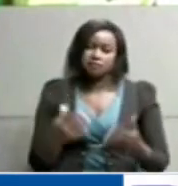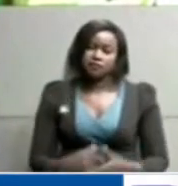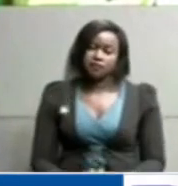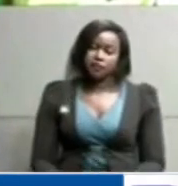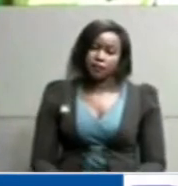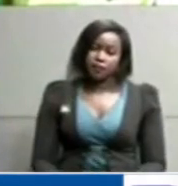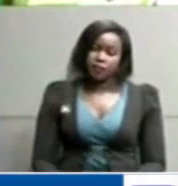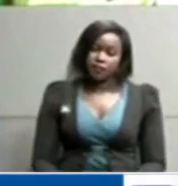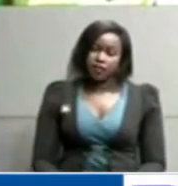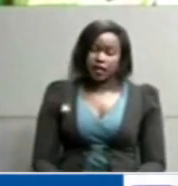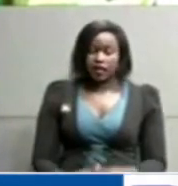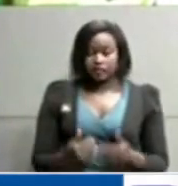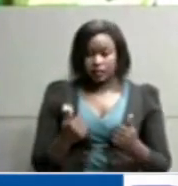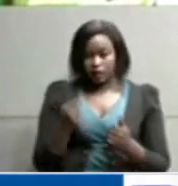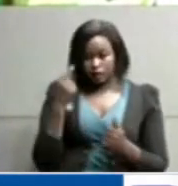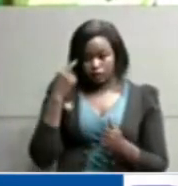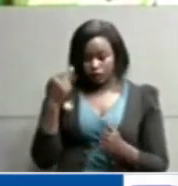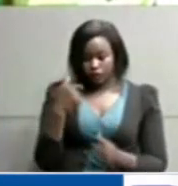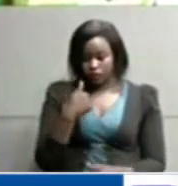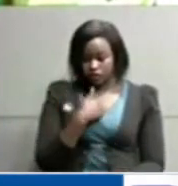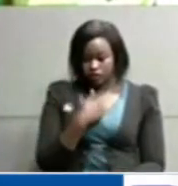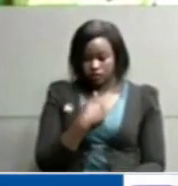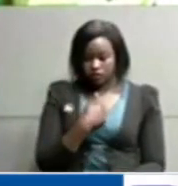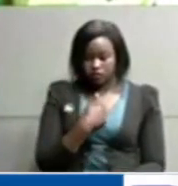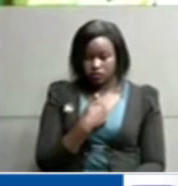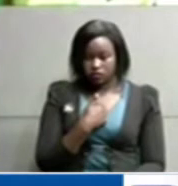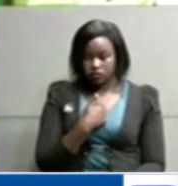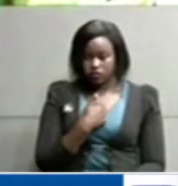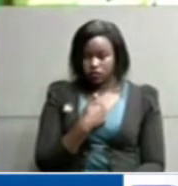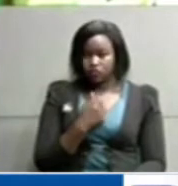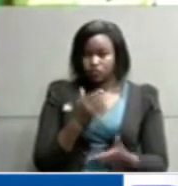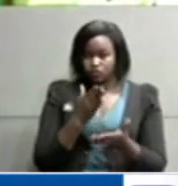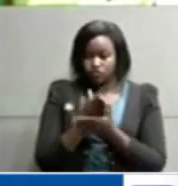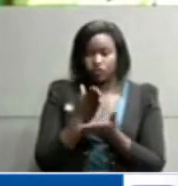for me, in spite of this shedding,